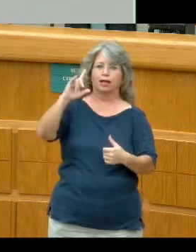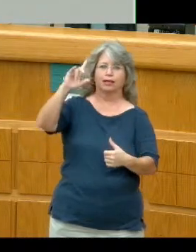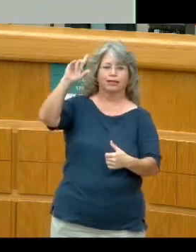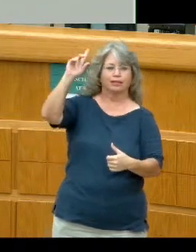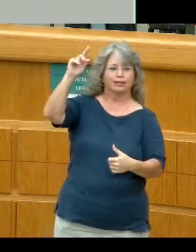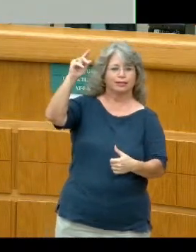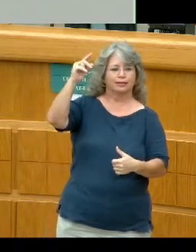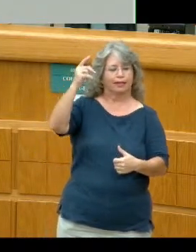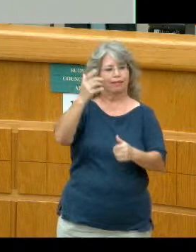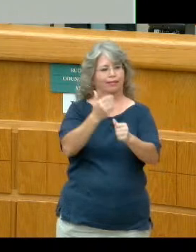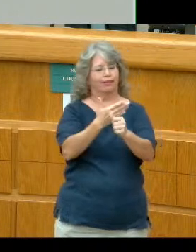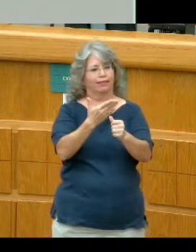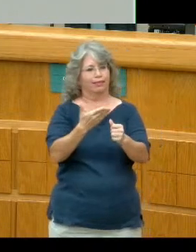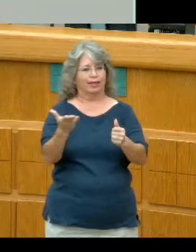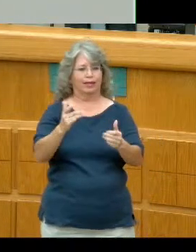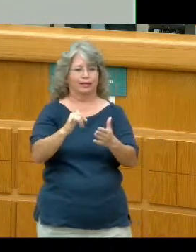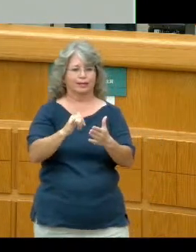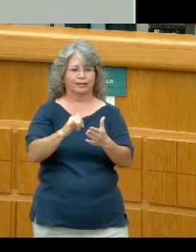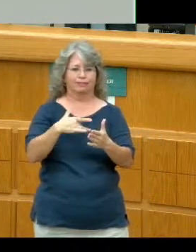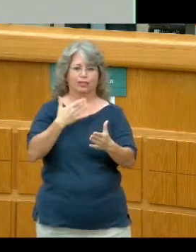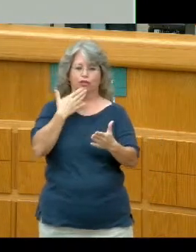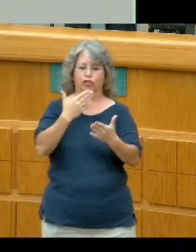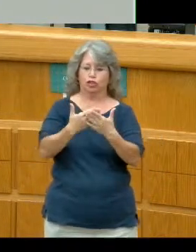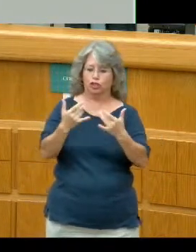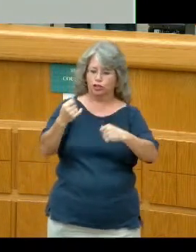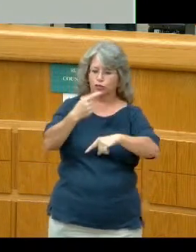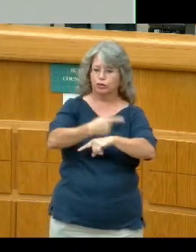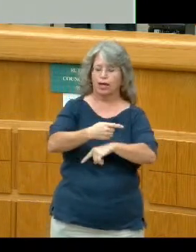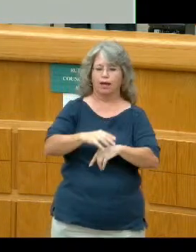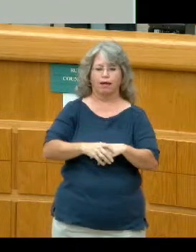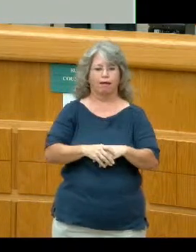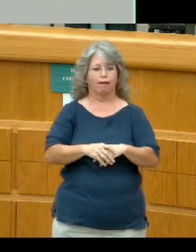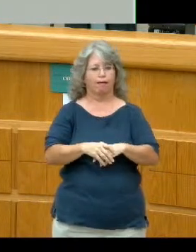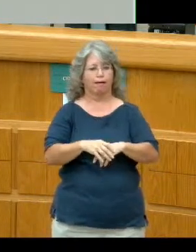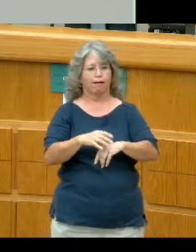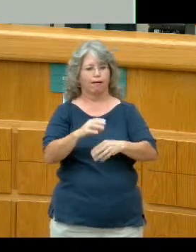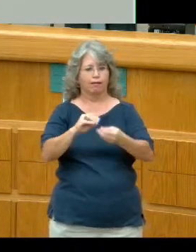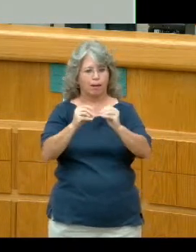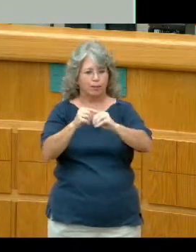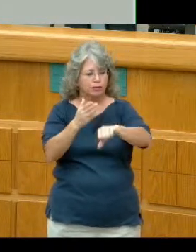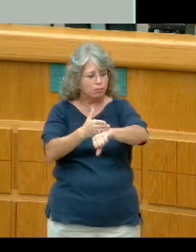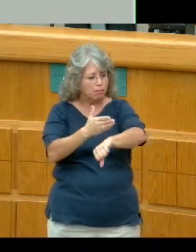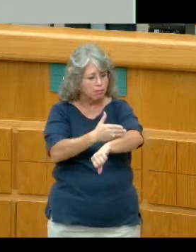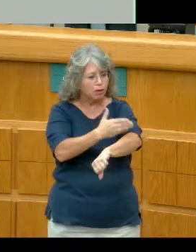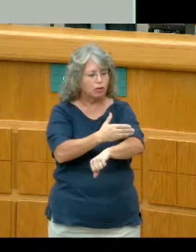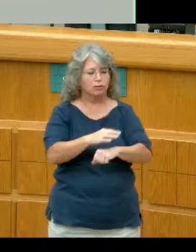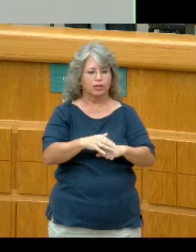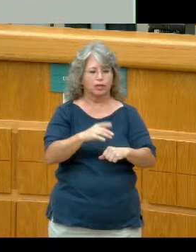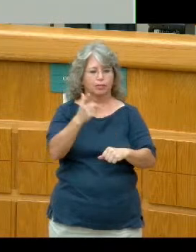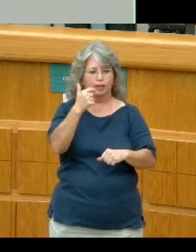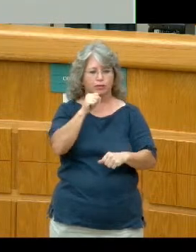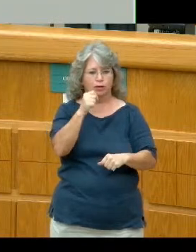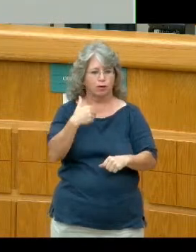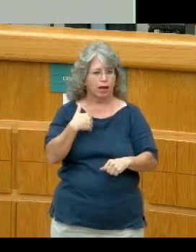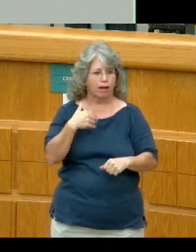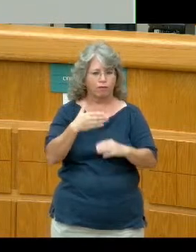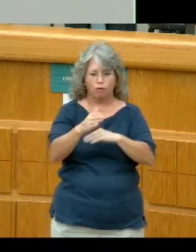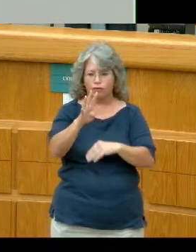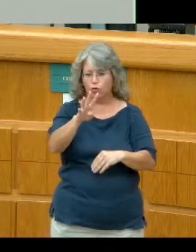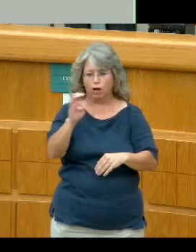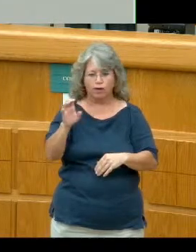little brighter today and everybody's got a little pep in their step because we don't have 400 new cases